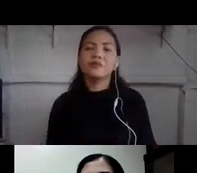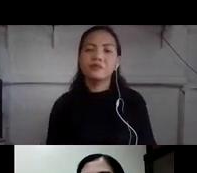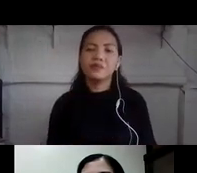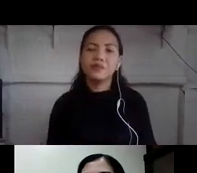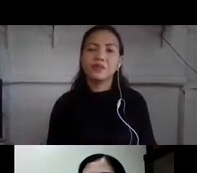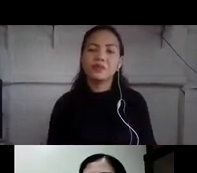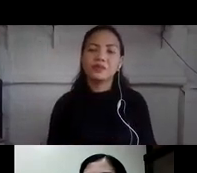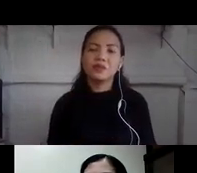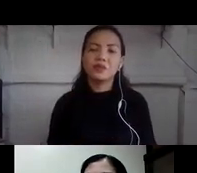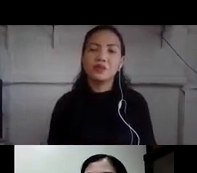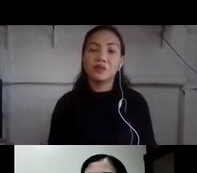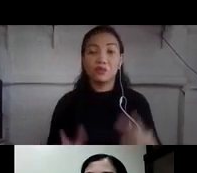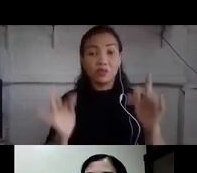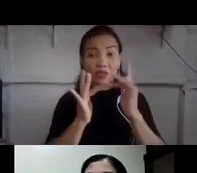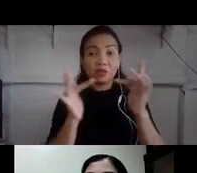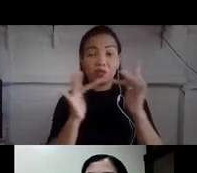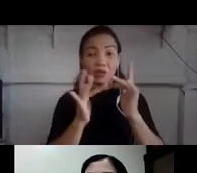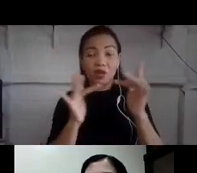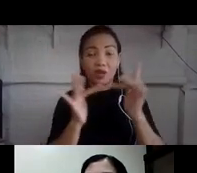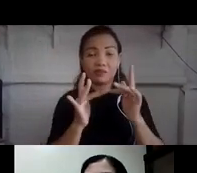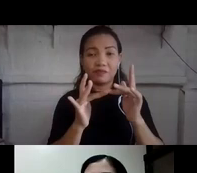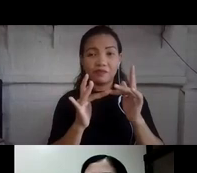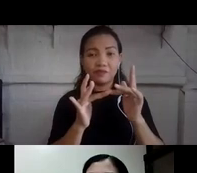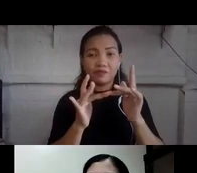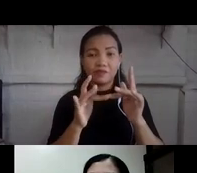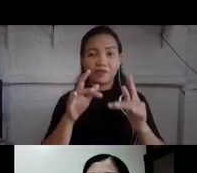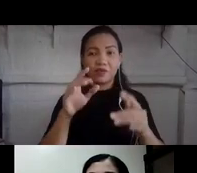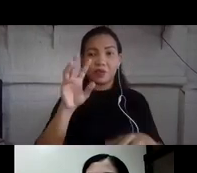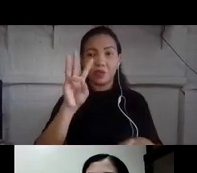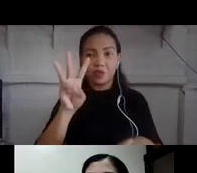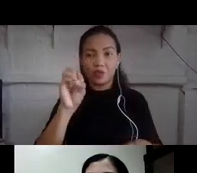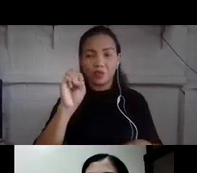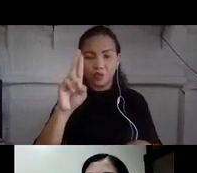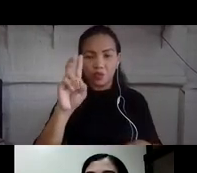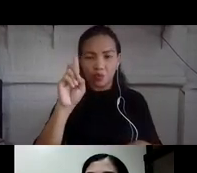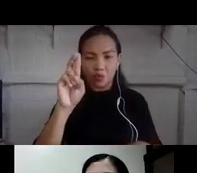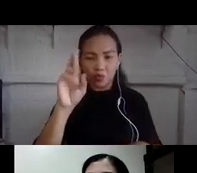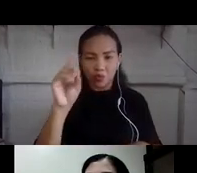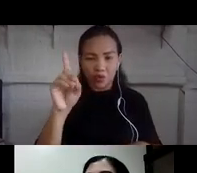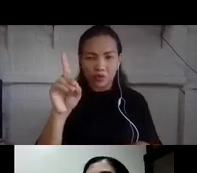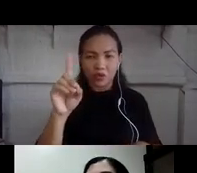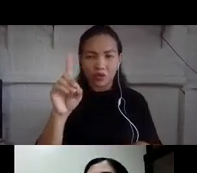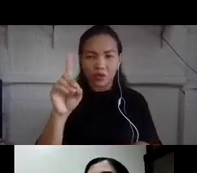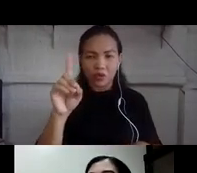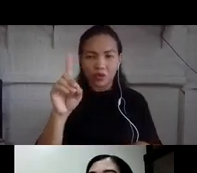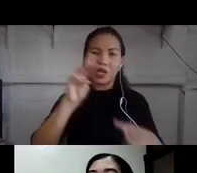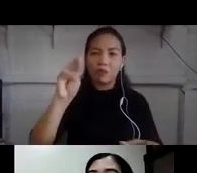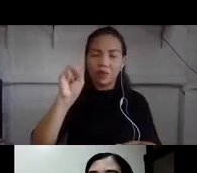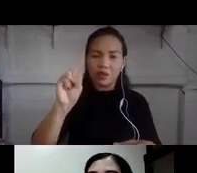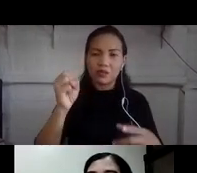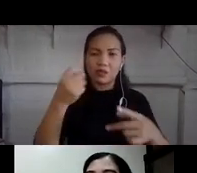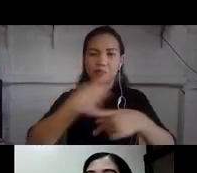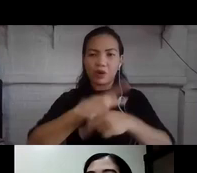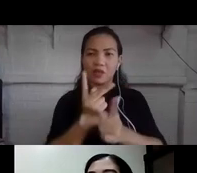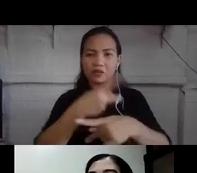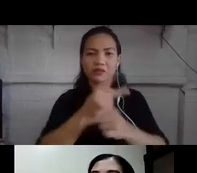parang online version lang siya nung Word documents, Word Microsoft Word products. Yan. So we have